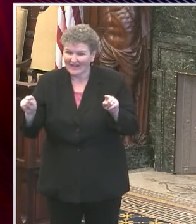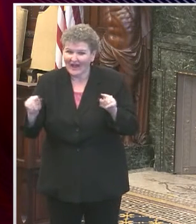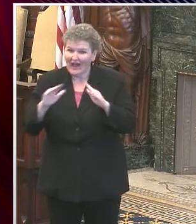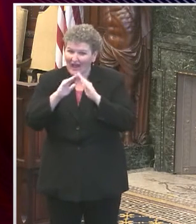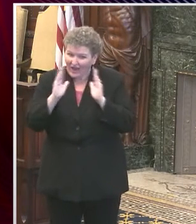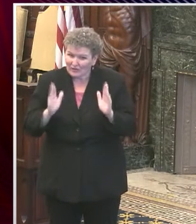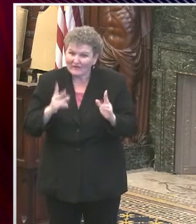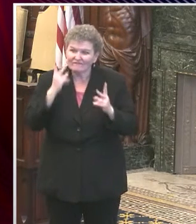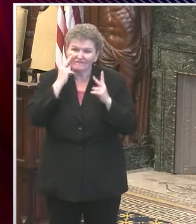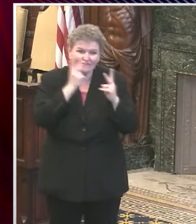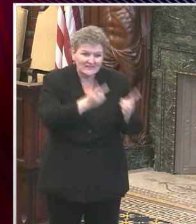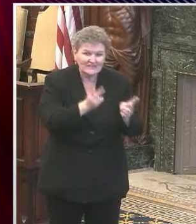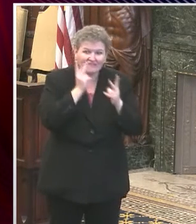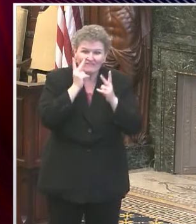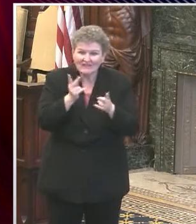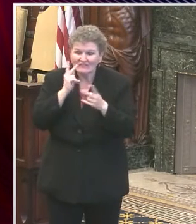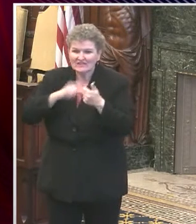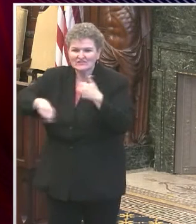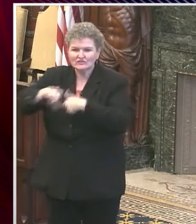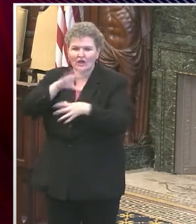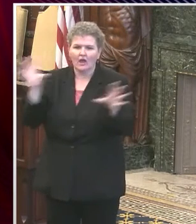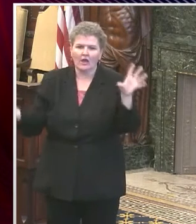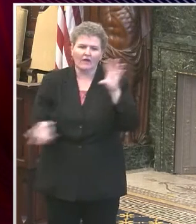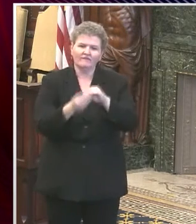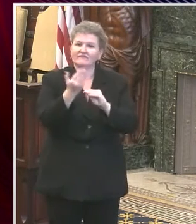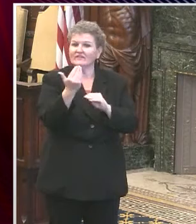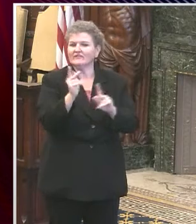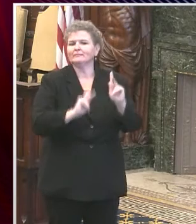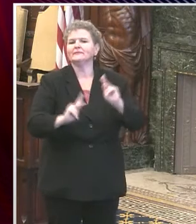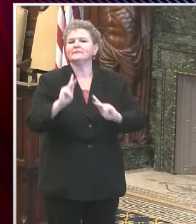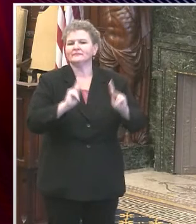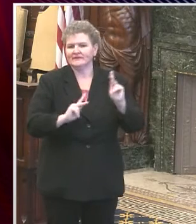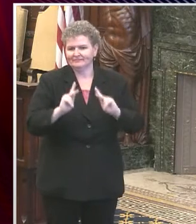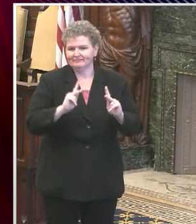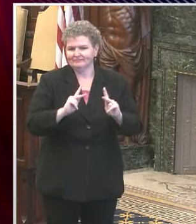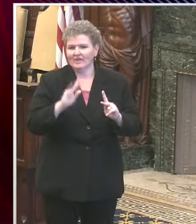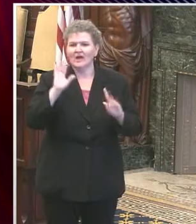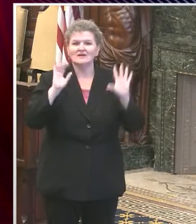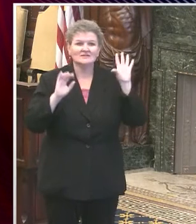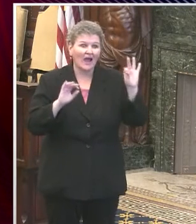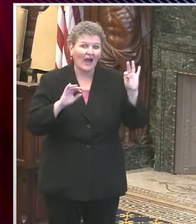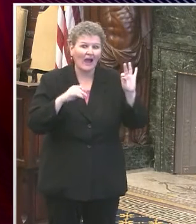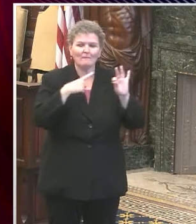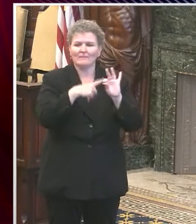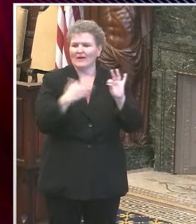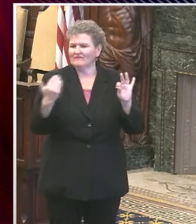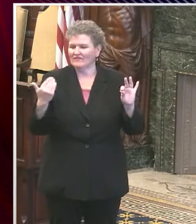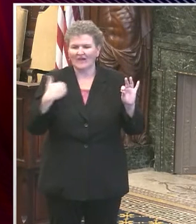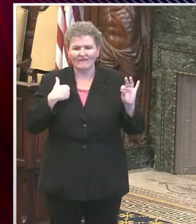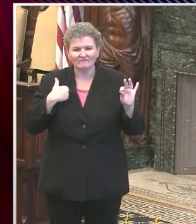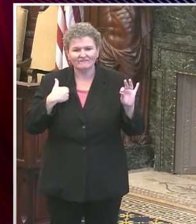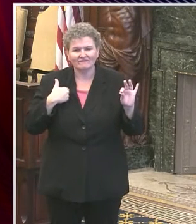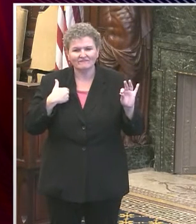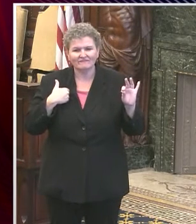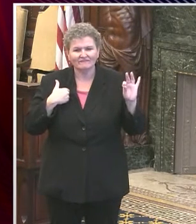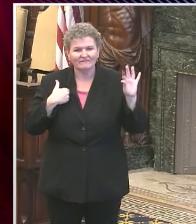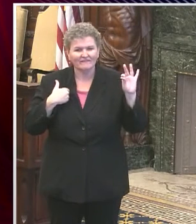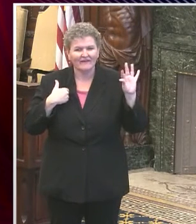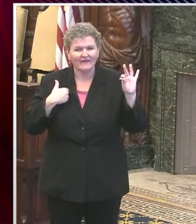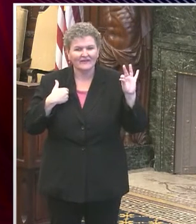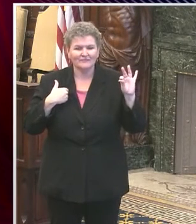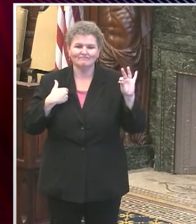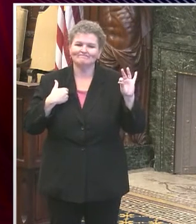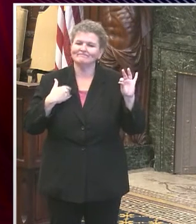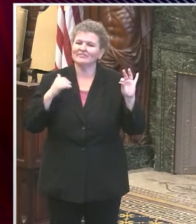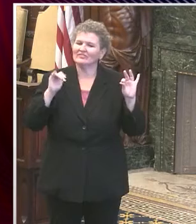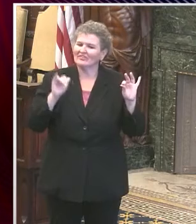In total, there were 15 people who lived in those 4 different households. 9 of them became infected. So the message here is that if you have the